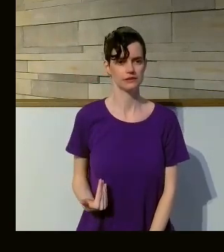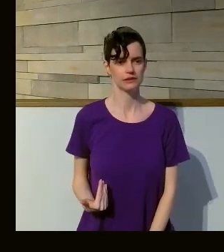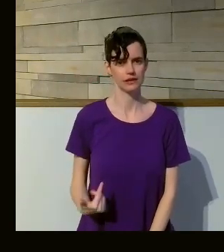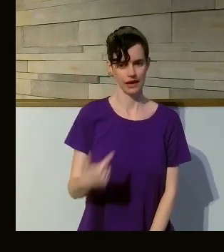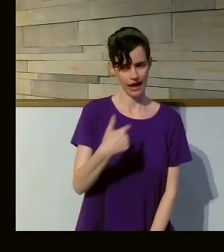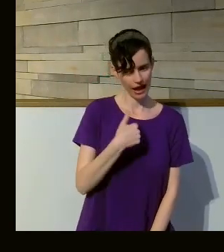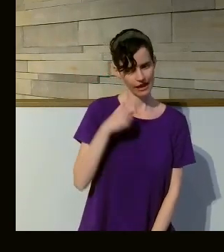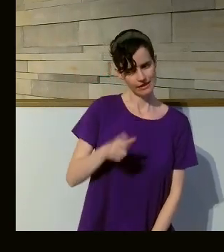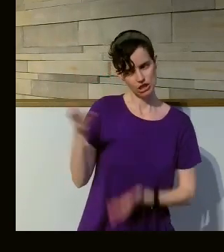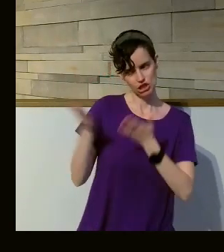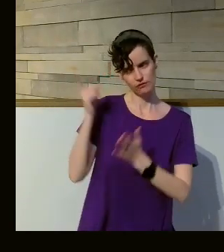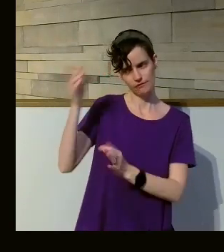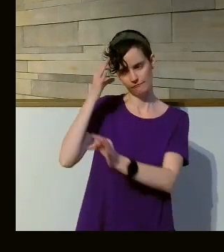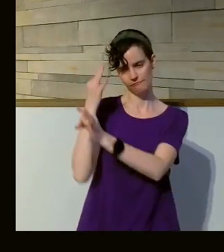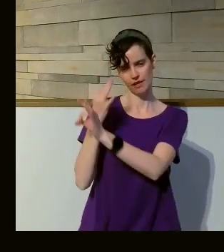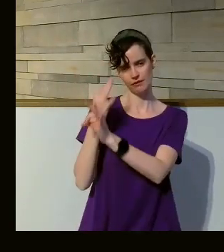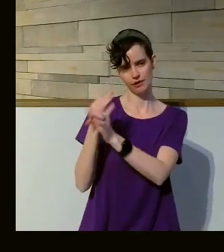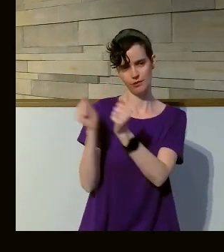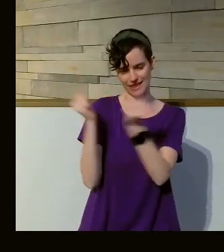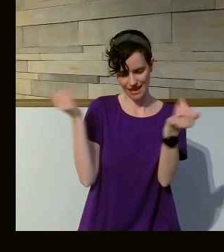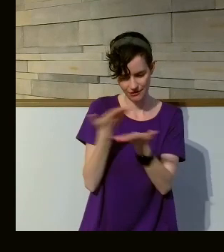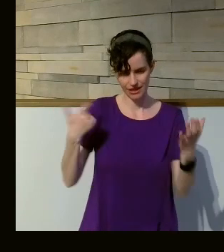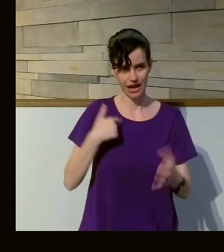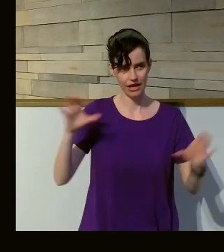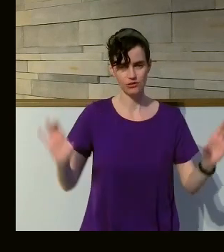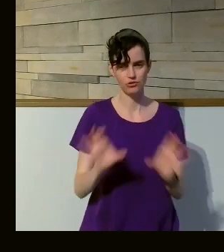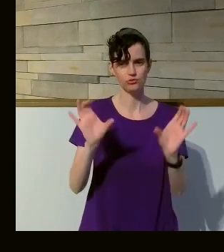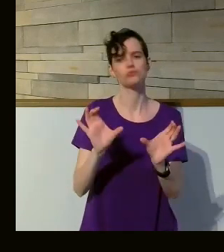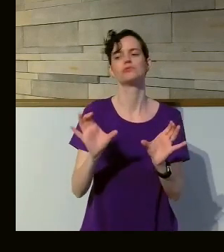And I am to serve him faithfully in all that I do.